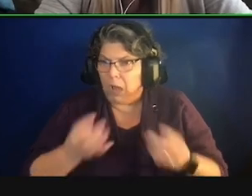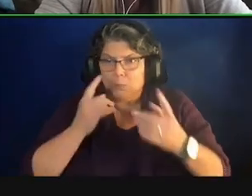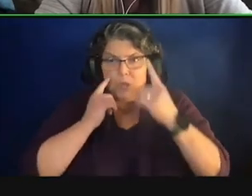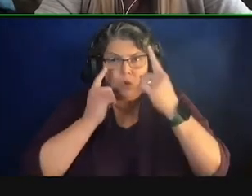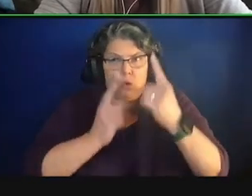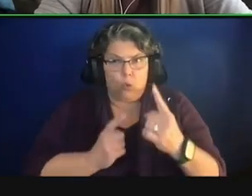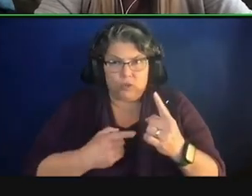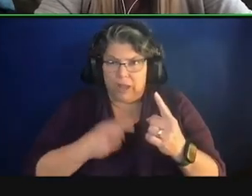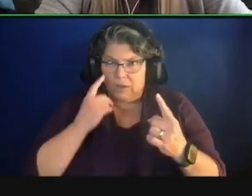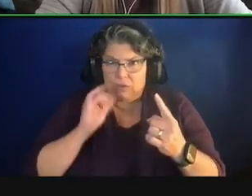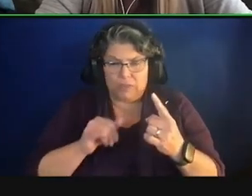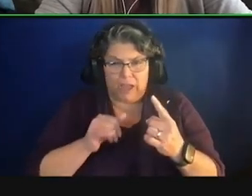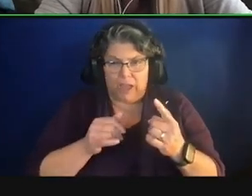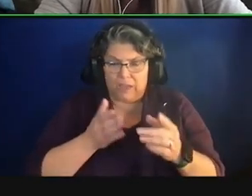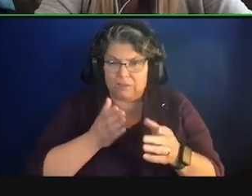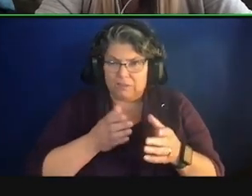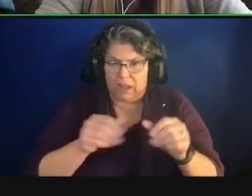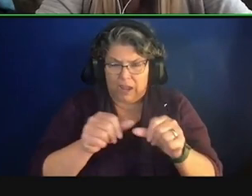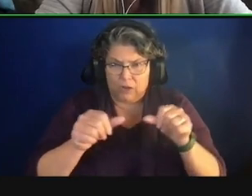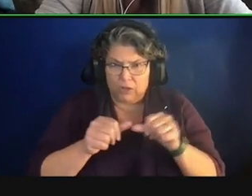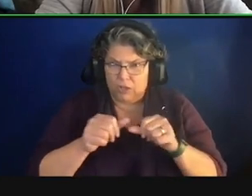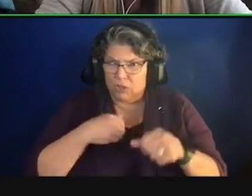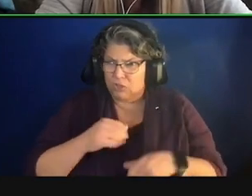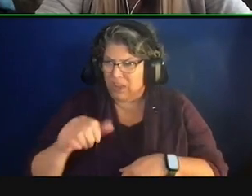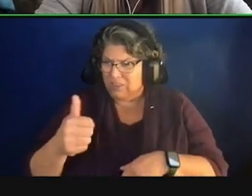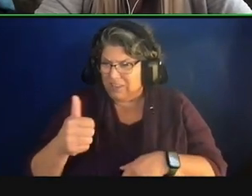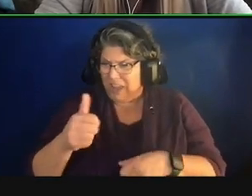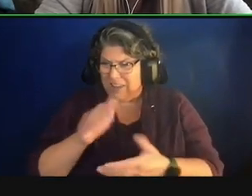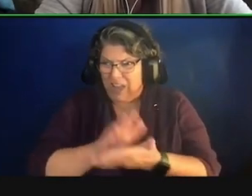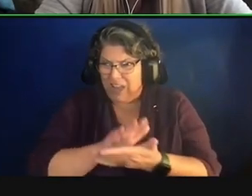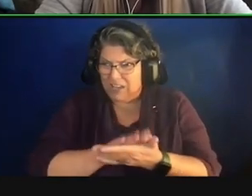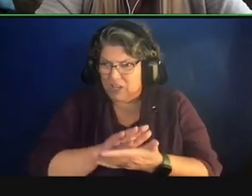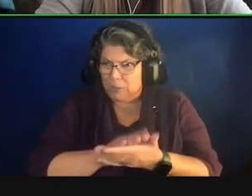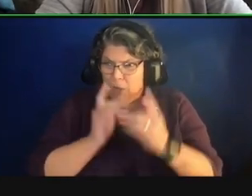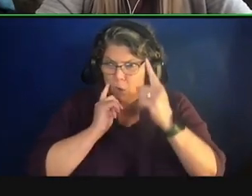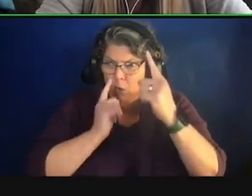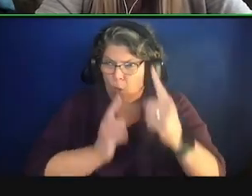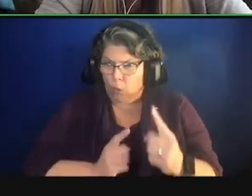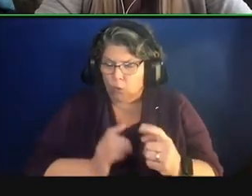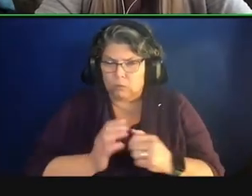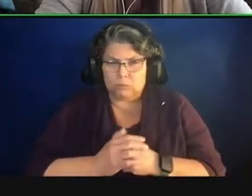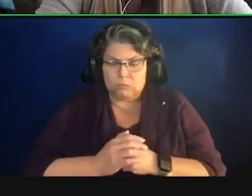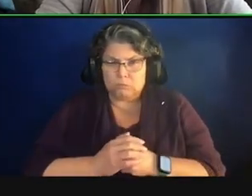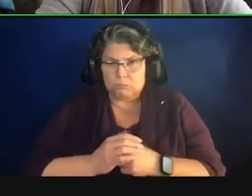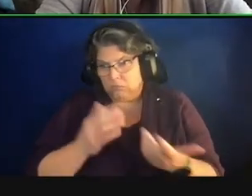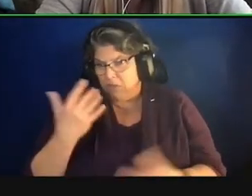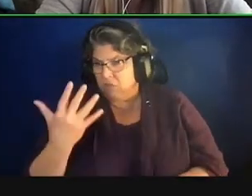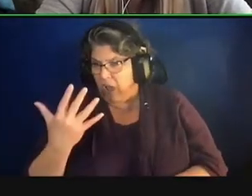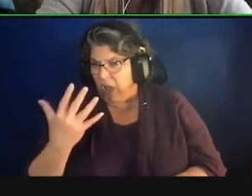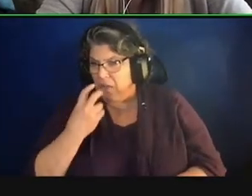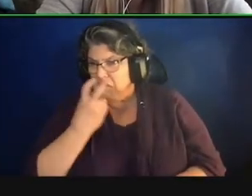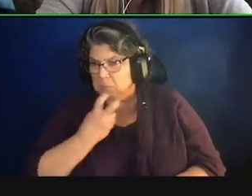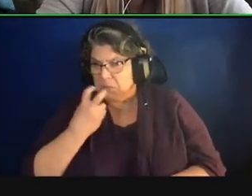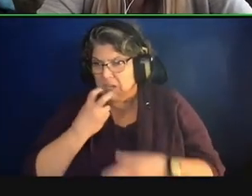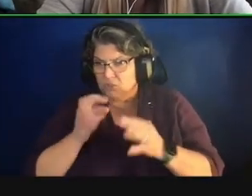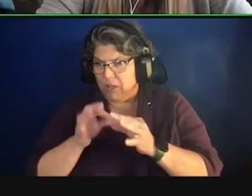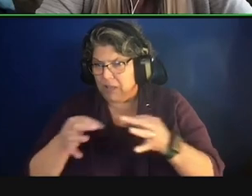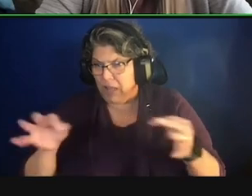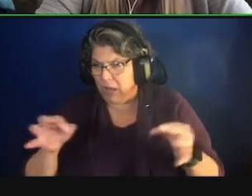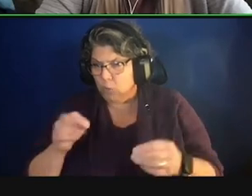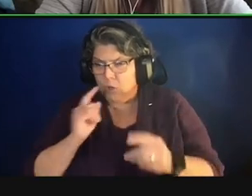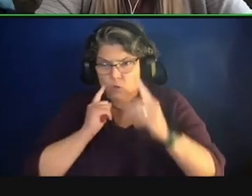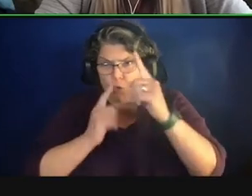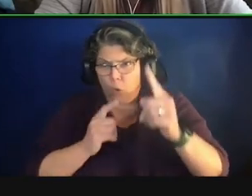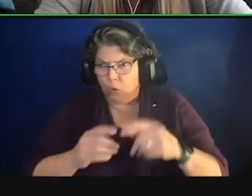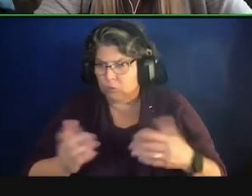area? Do they have 10 academic goals? Do they have 5 speech and language goals? Do